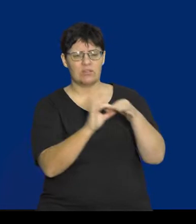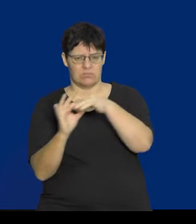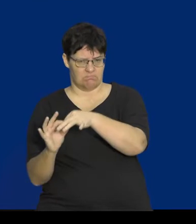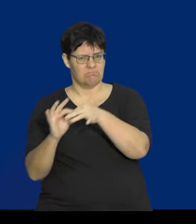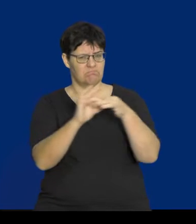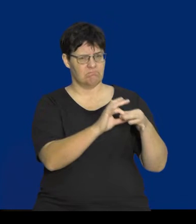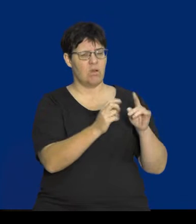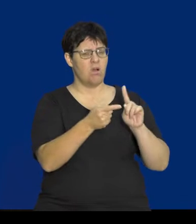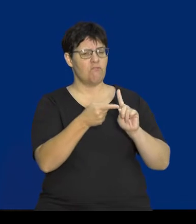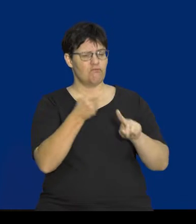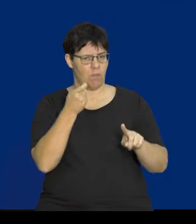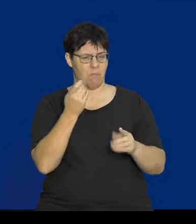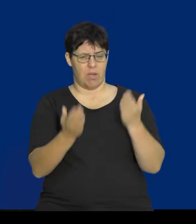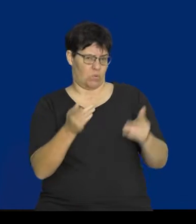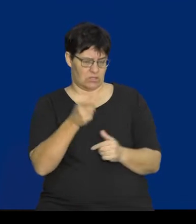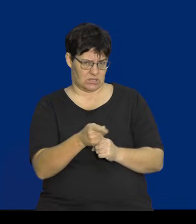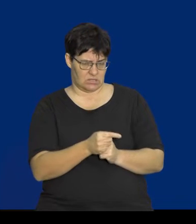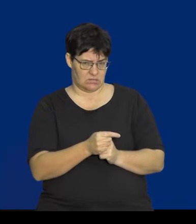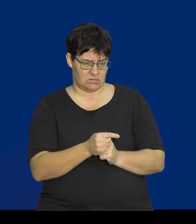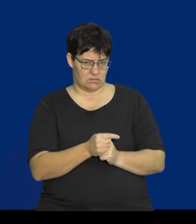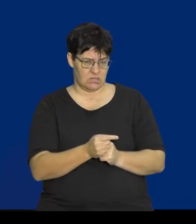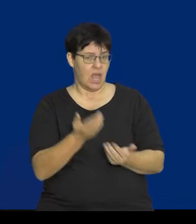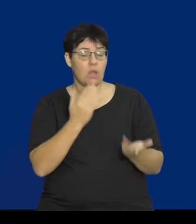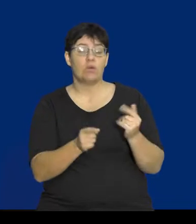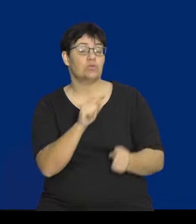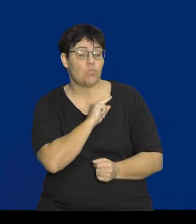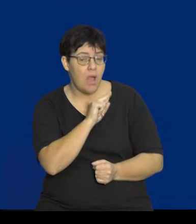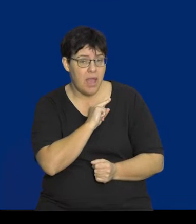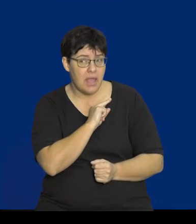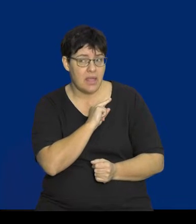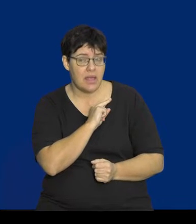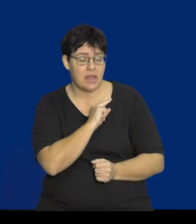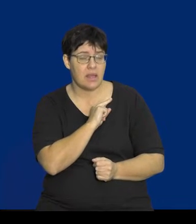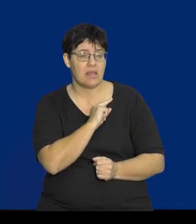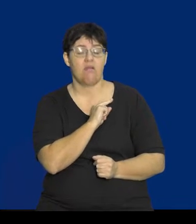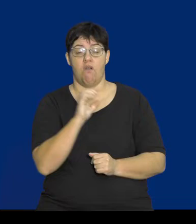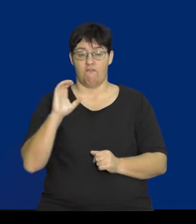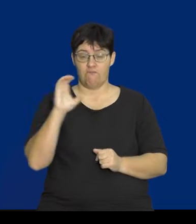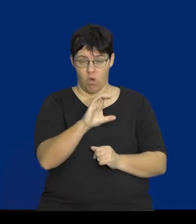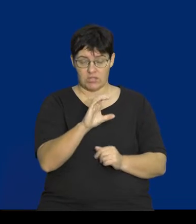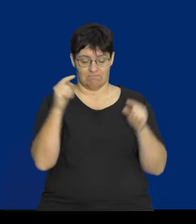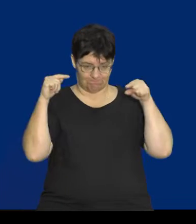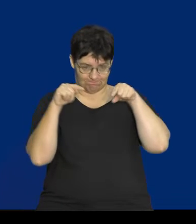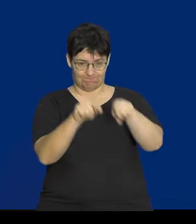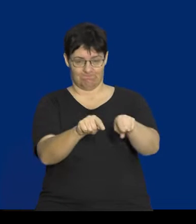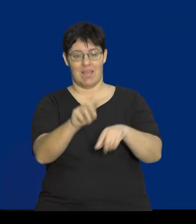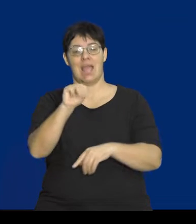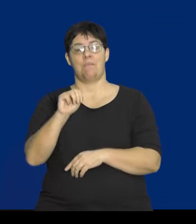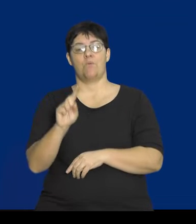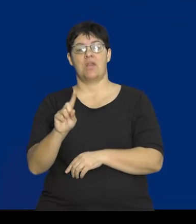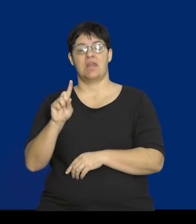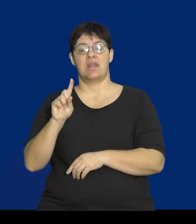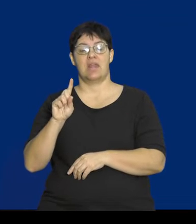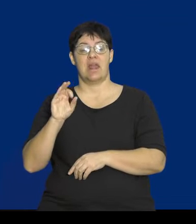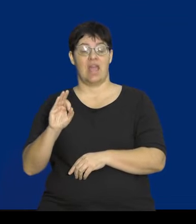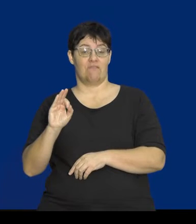from the equation, we get the equation from the fact that force is directly proportional to m1 and